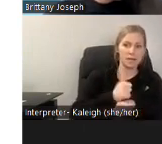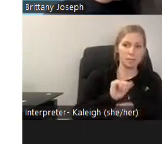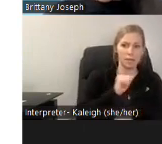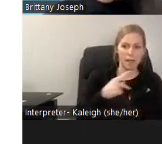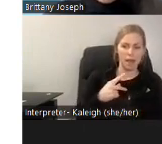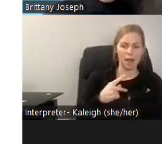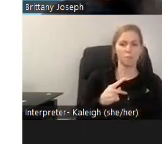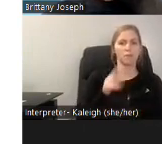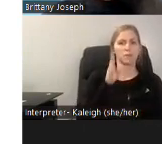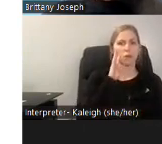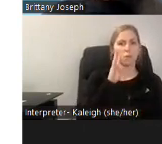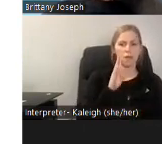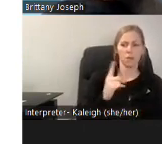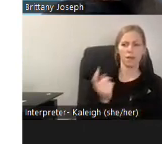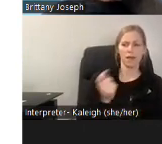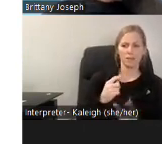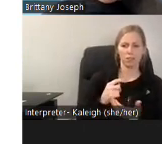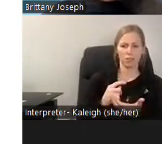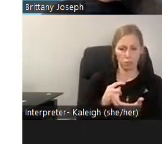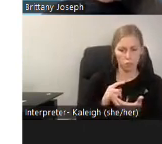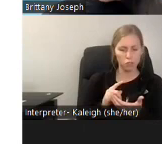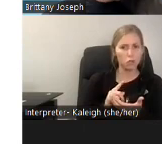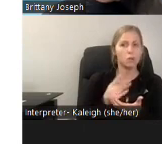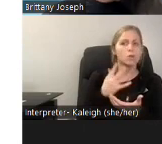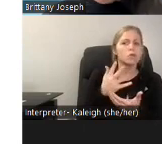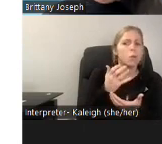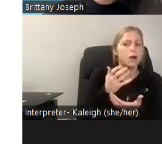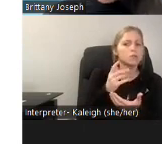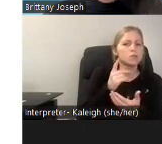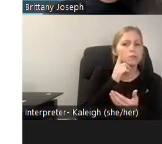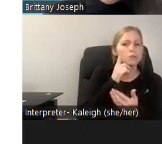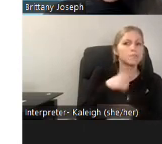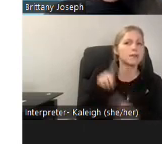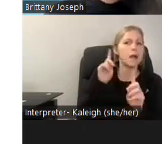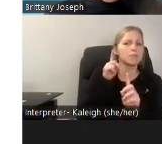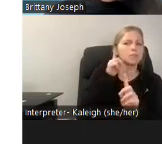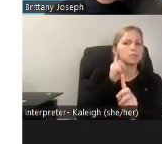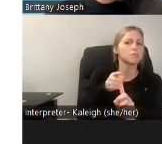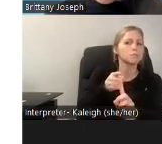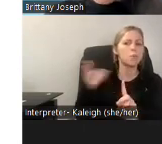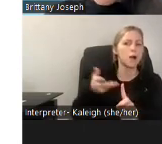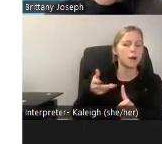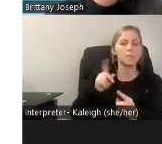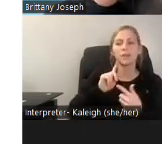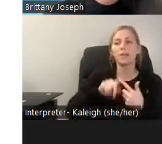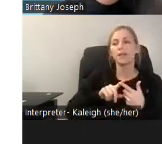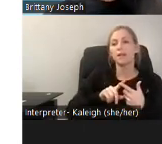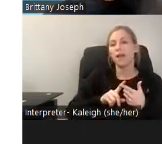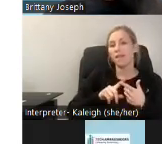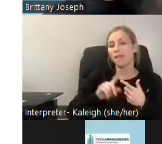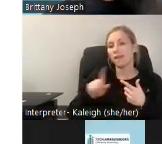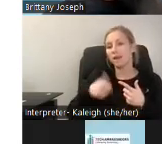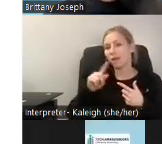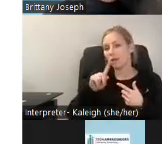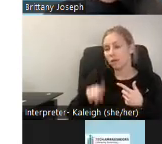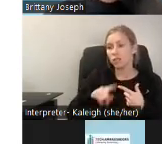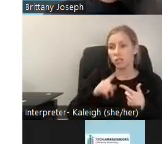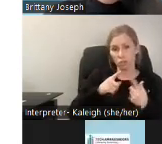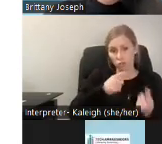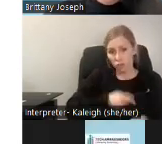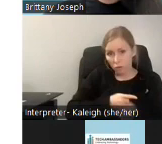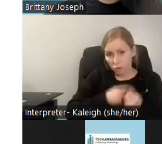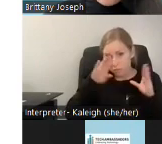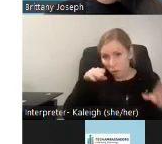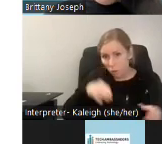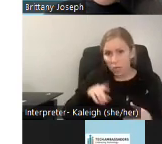accomplish? And then the next screen will ask you questions like, do you have trouble focusing? Do you have